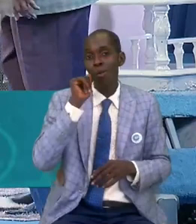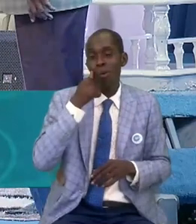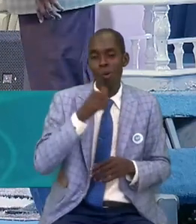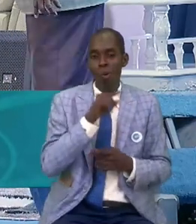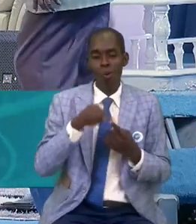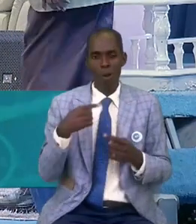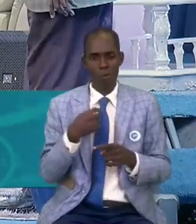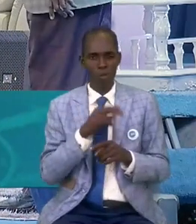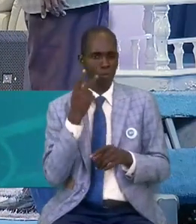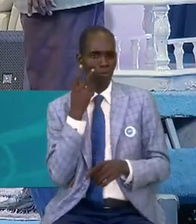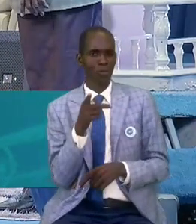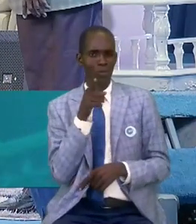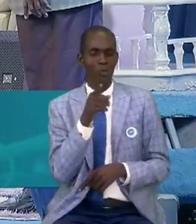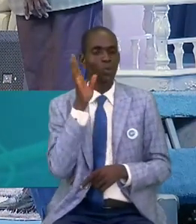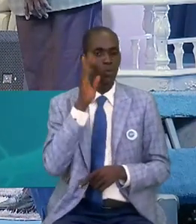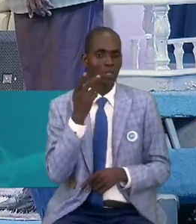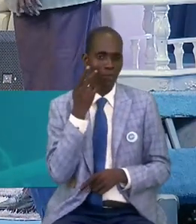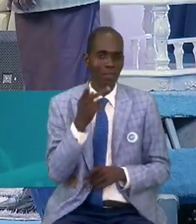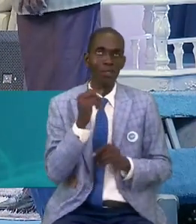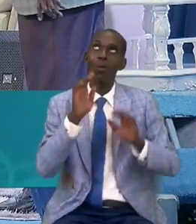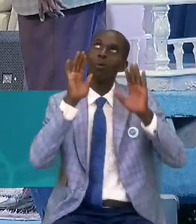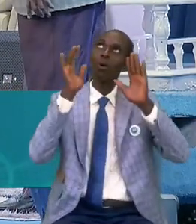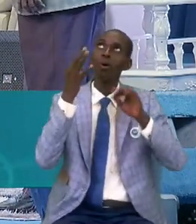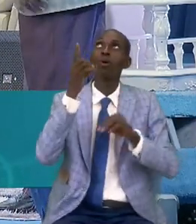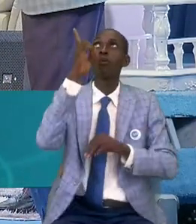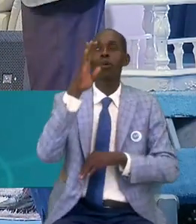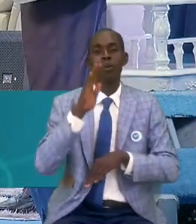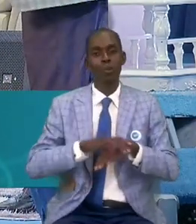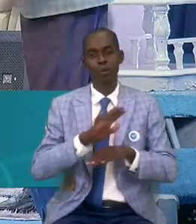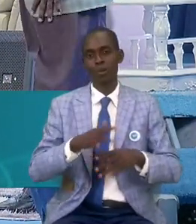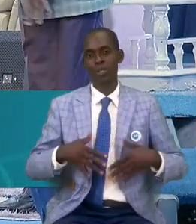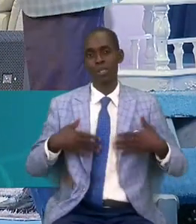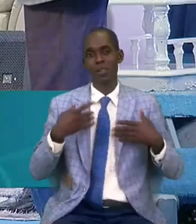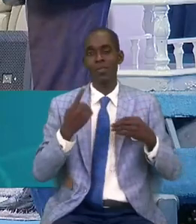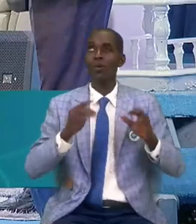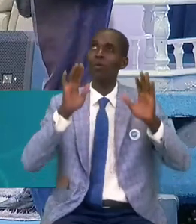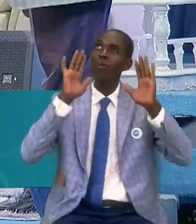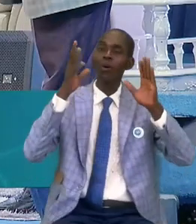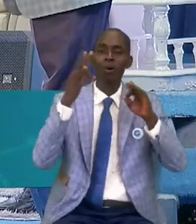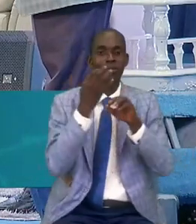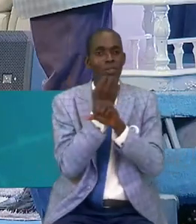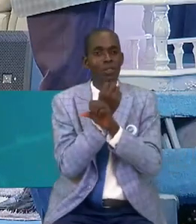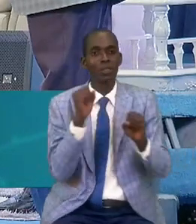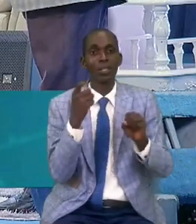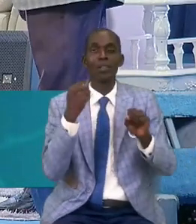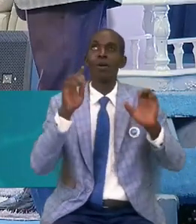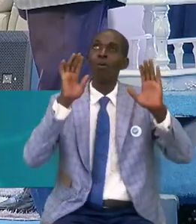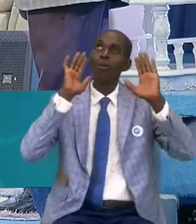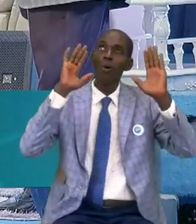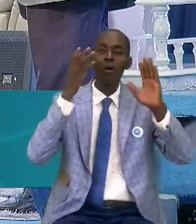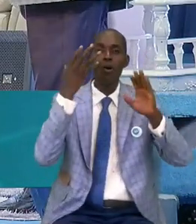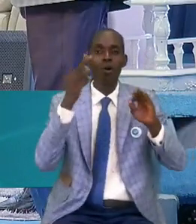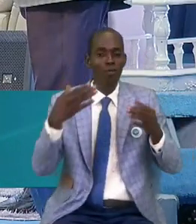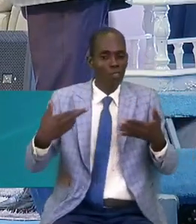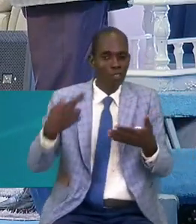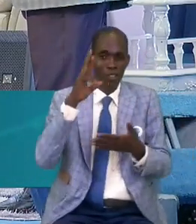The wonder of salvation. The wonder of renewal and recovery. The wonder of